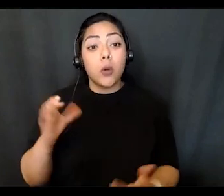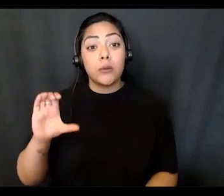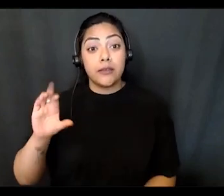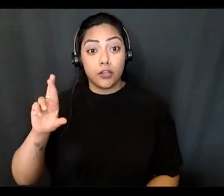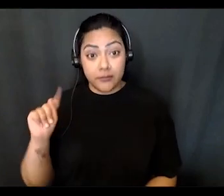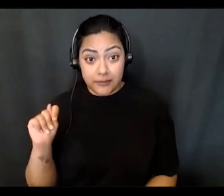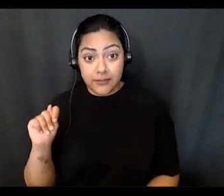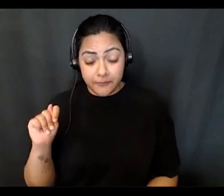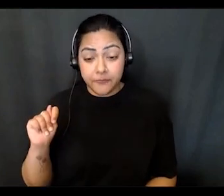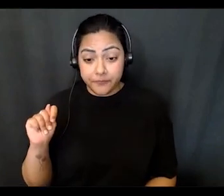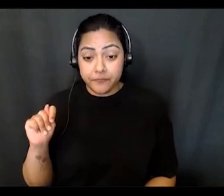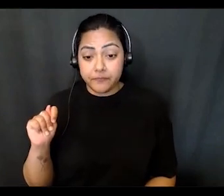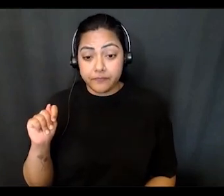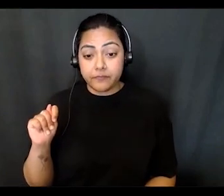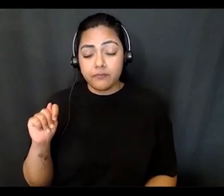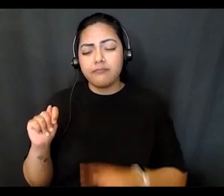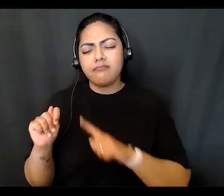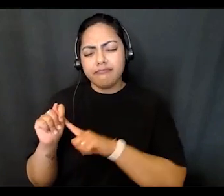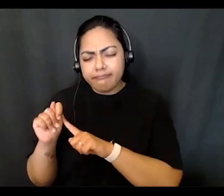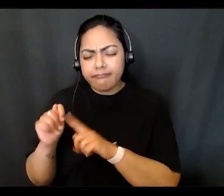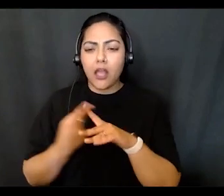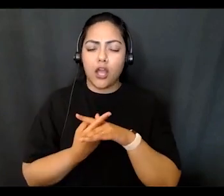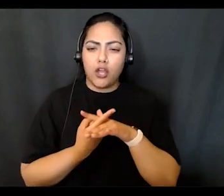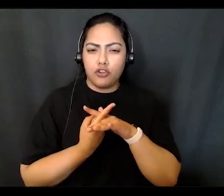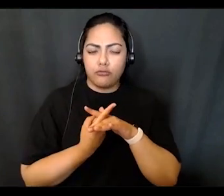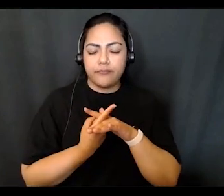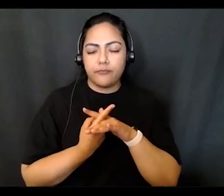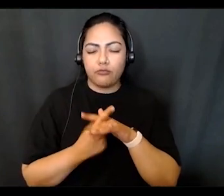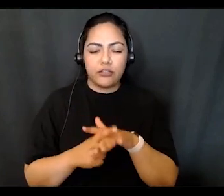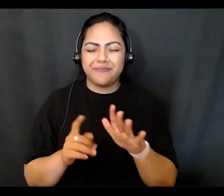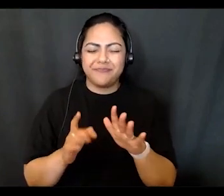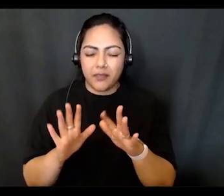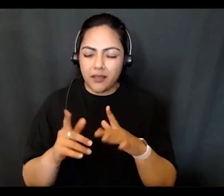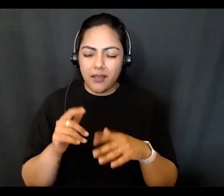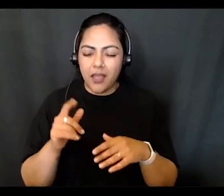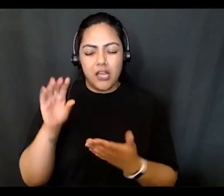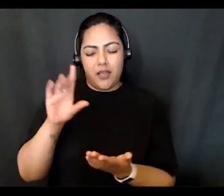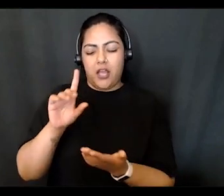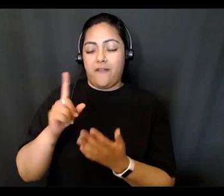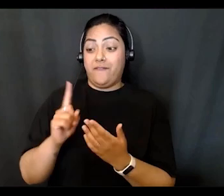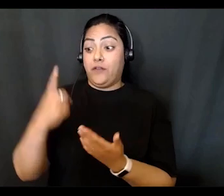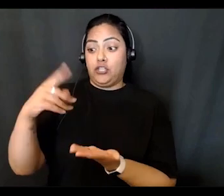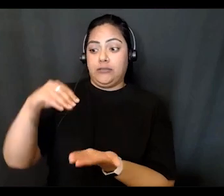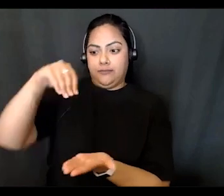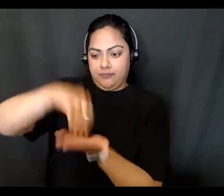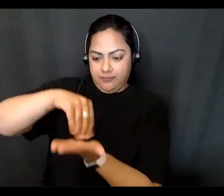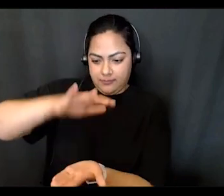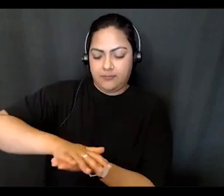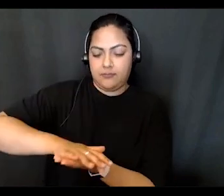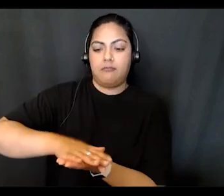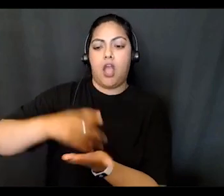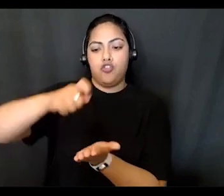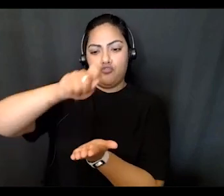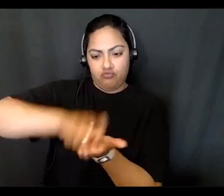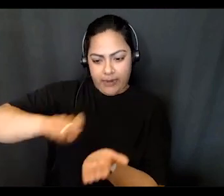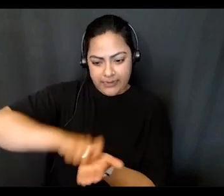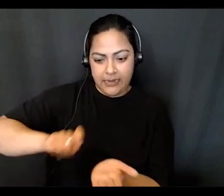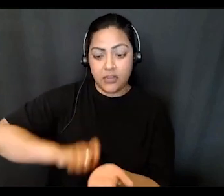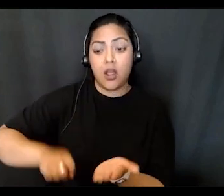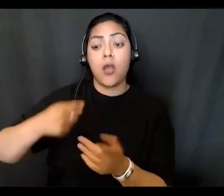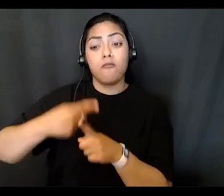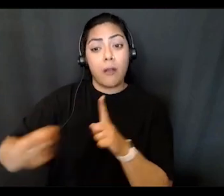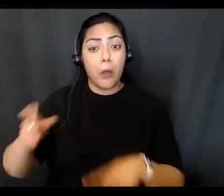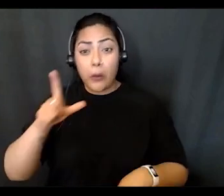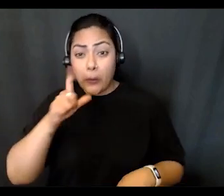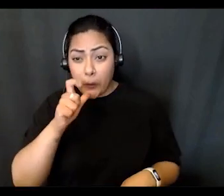theory, as much as it was not originally, but documented and written by Black legal